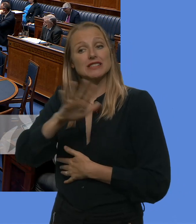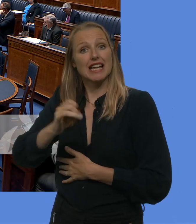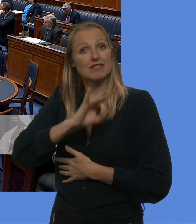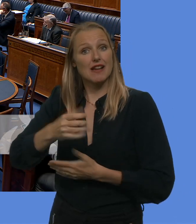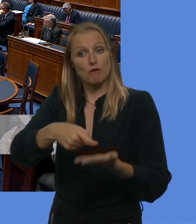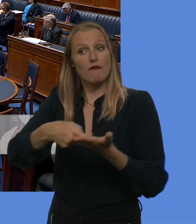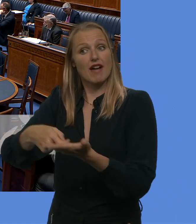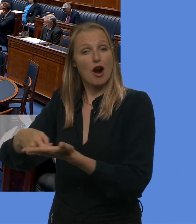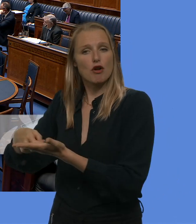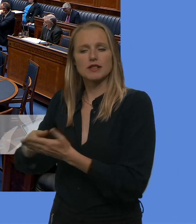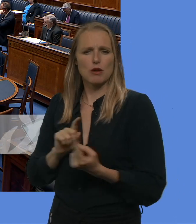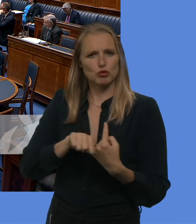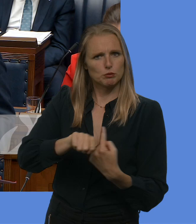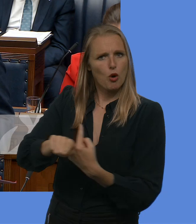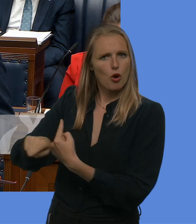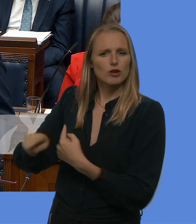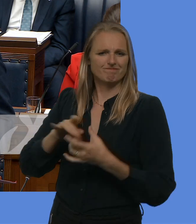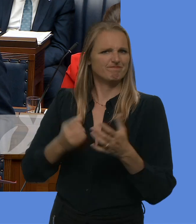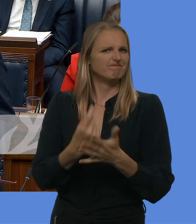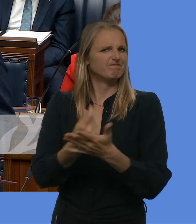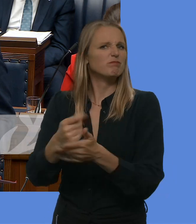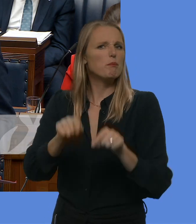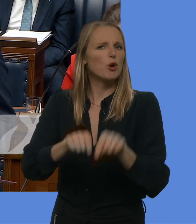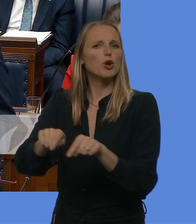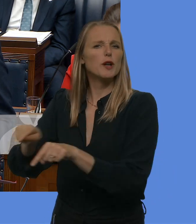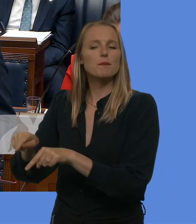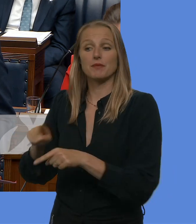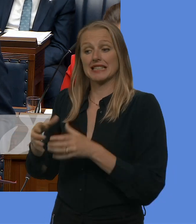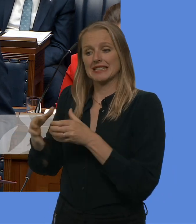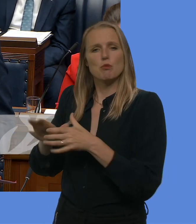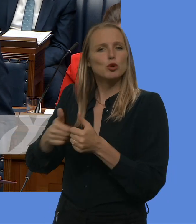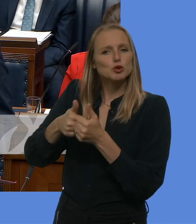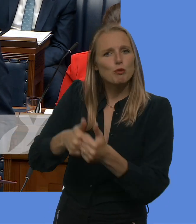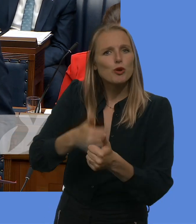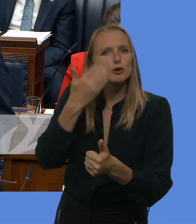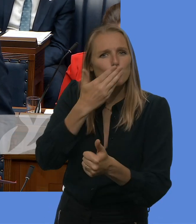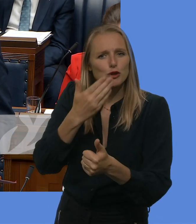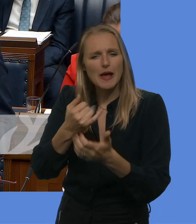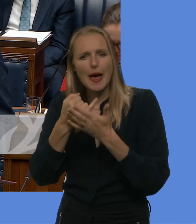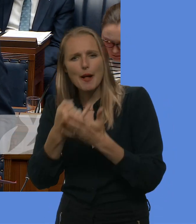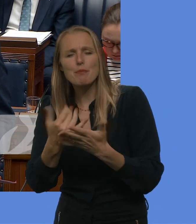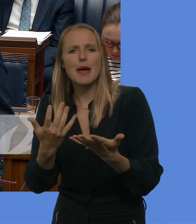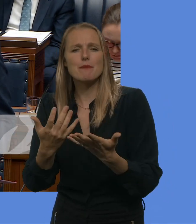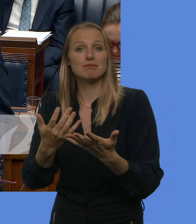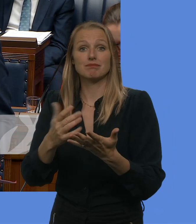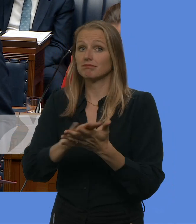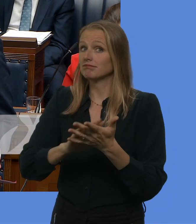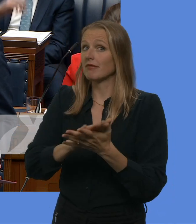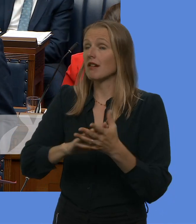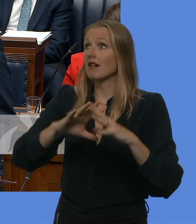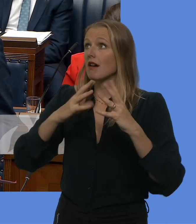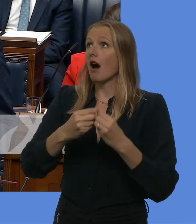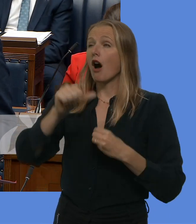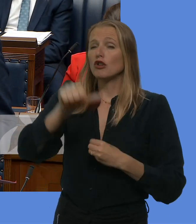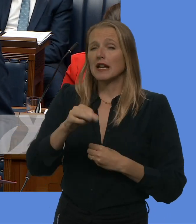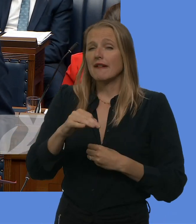referrals relating to bullying type behaviour. The team have provided specific support to schools with regard to 185 significant